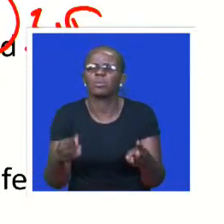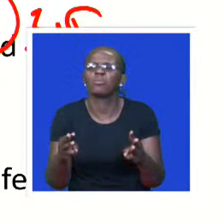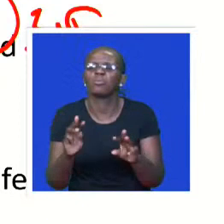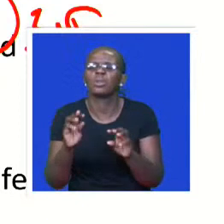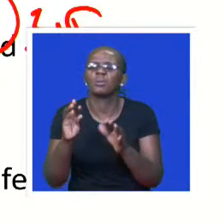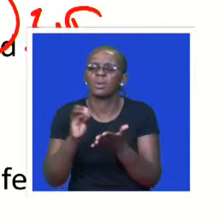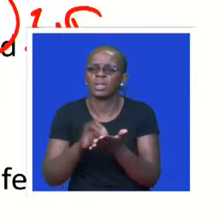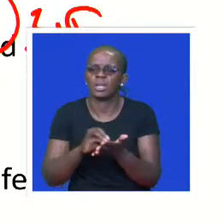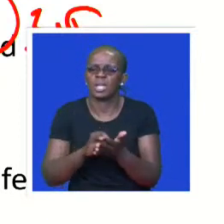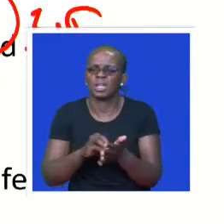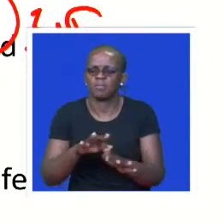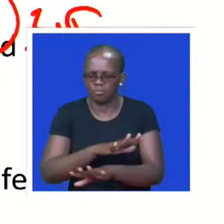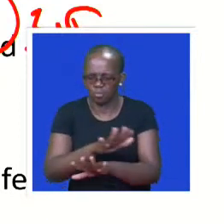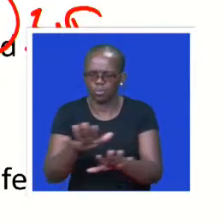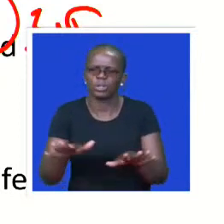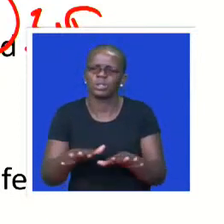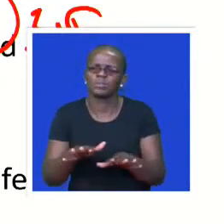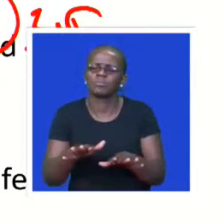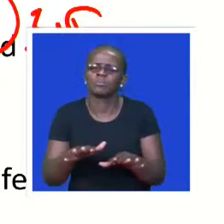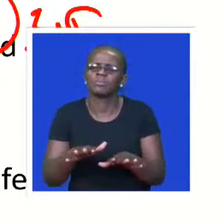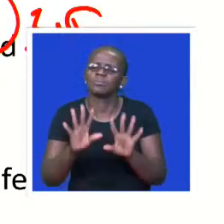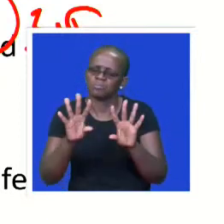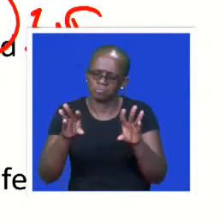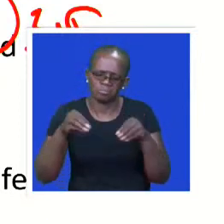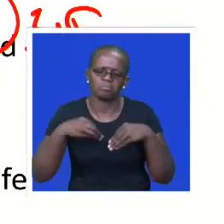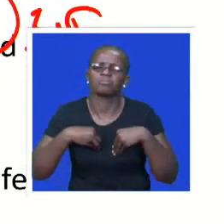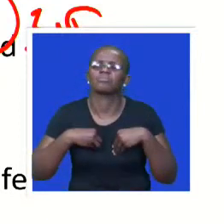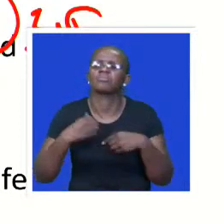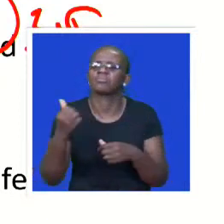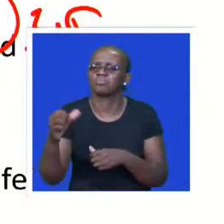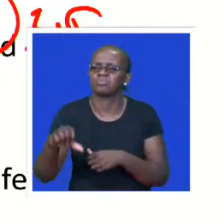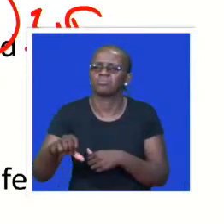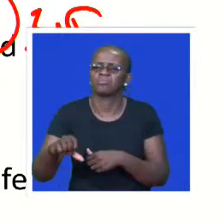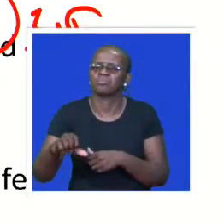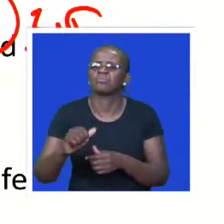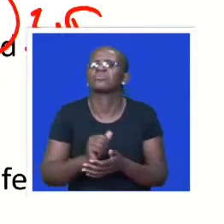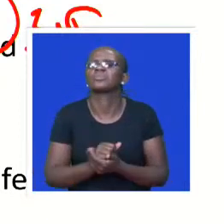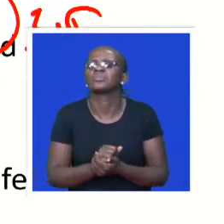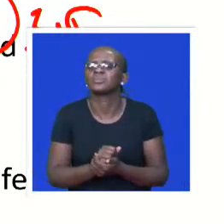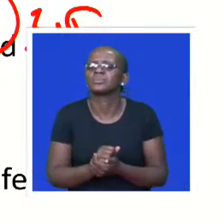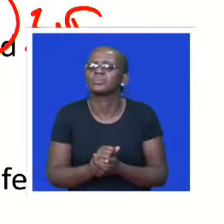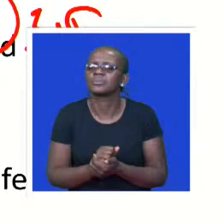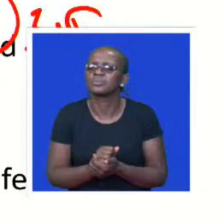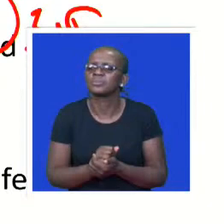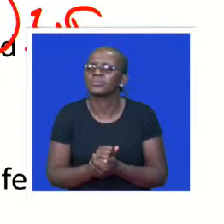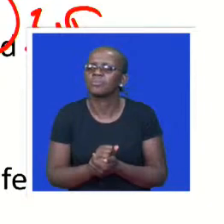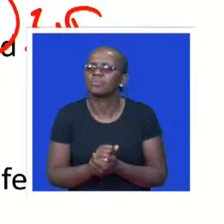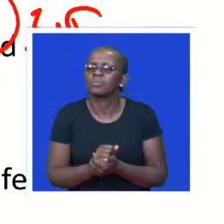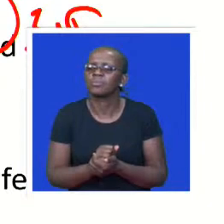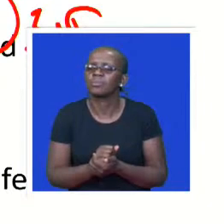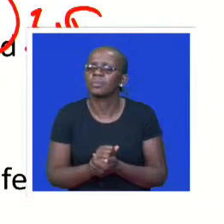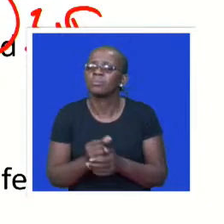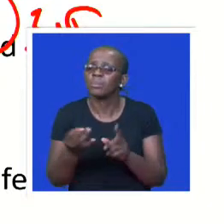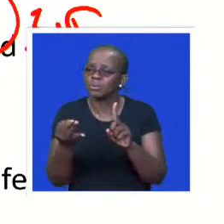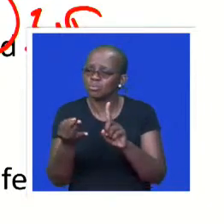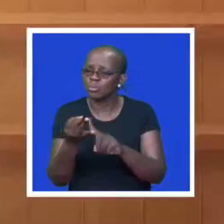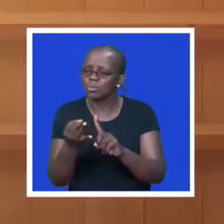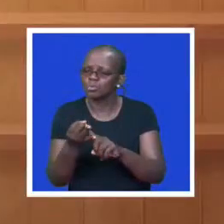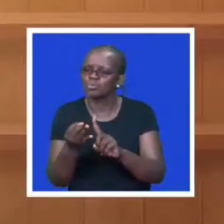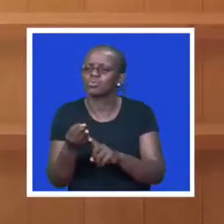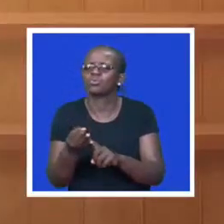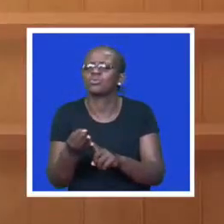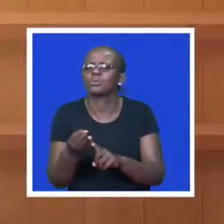continue, dear Lena. God, out of his loving nature, even though these two had sinned before him,